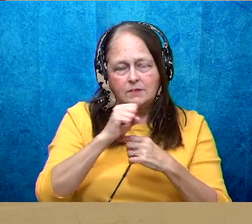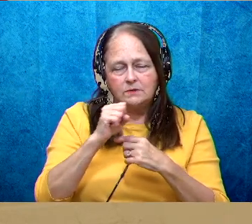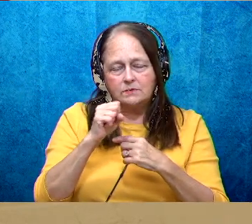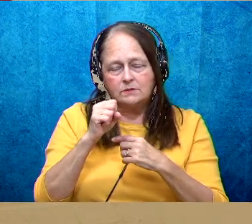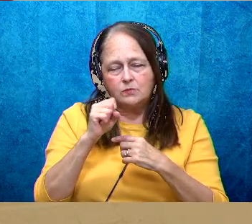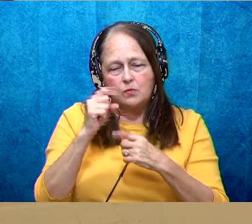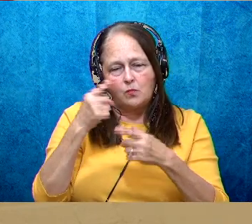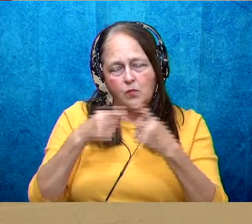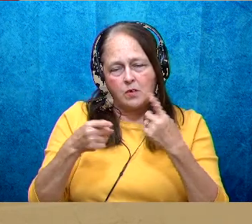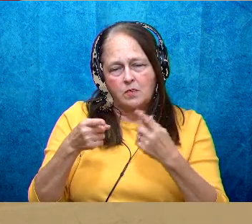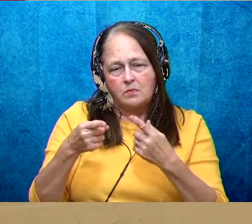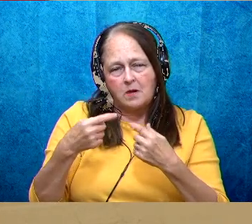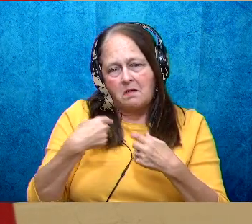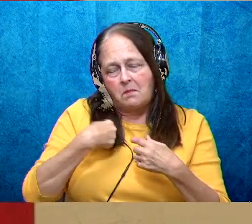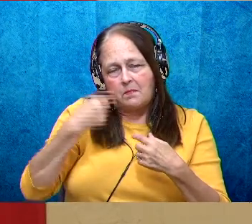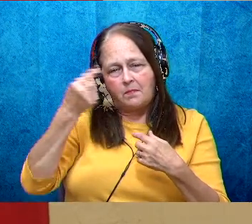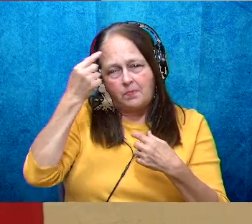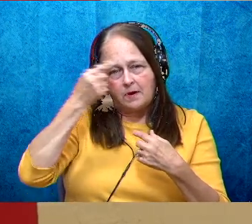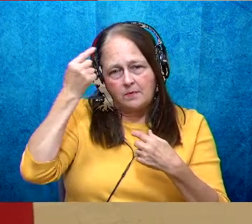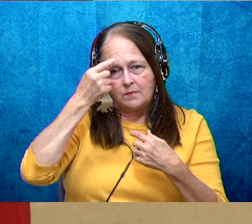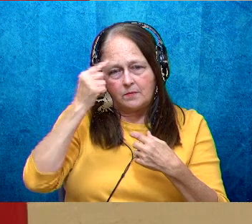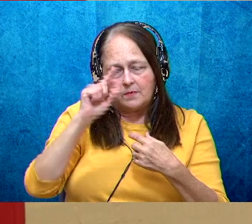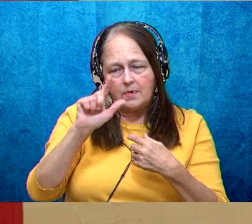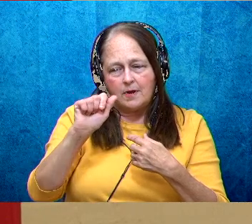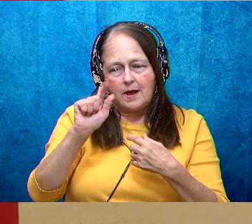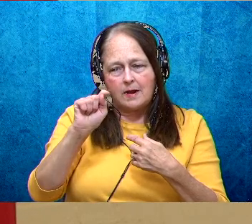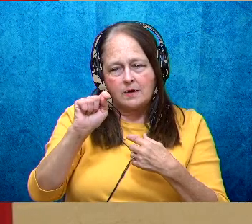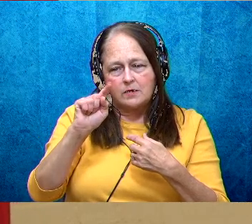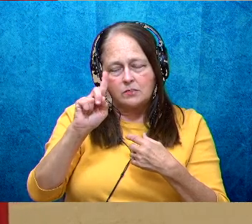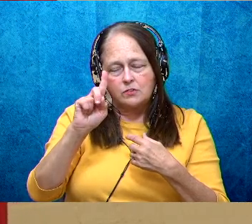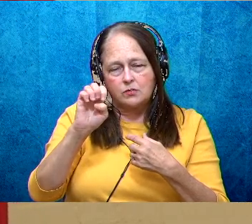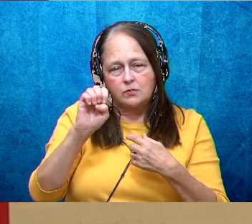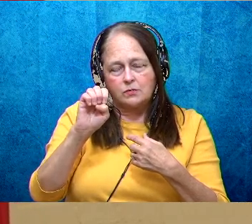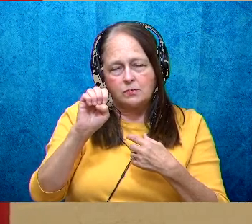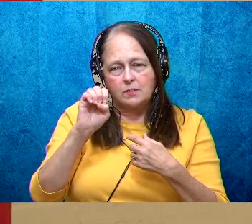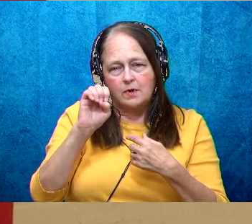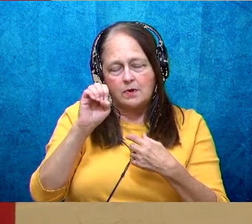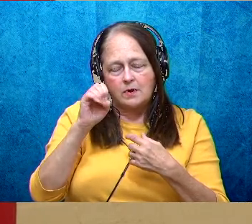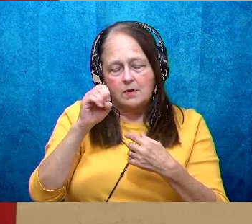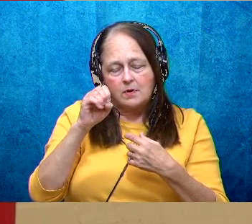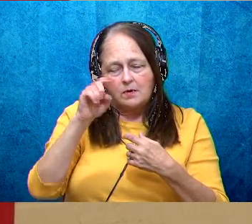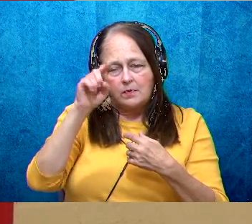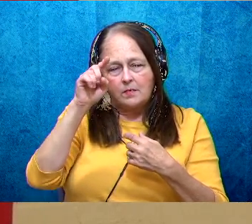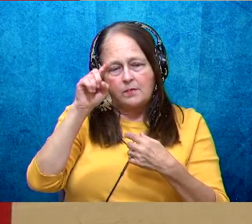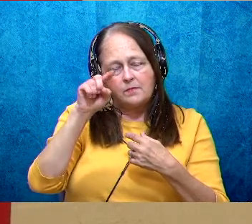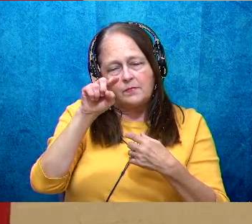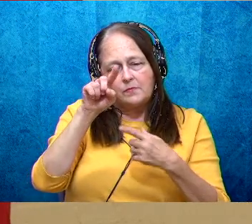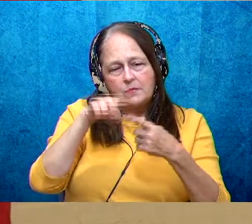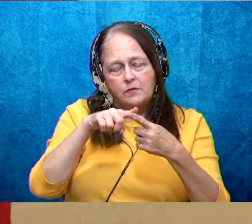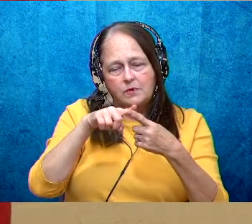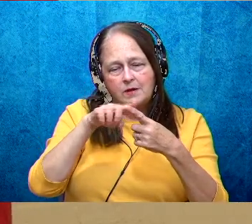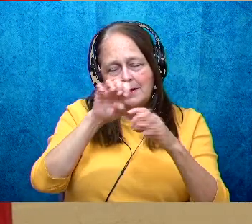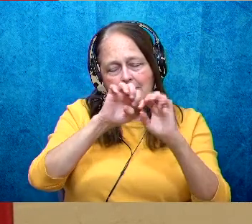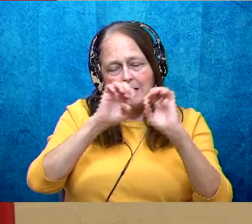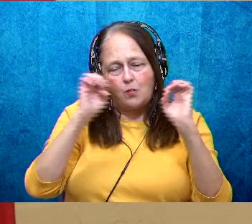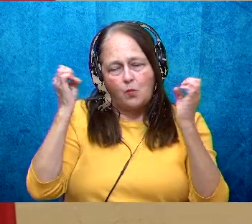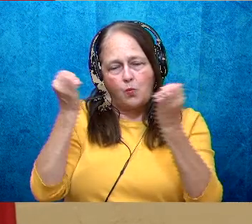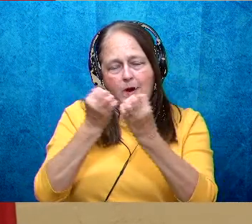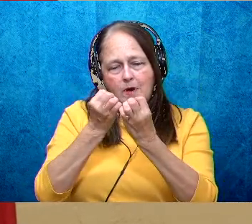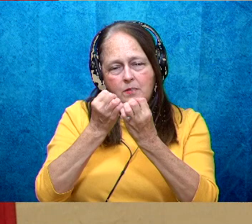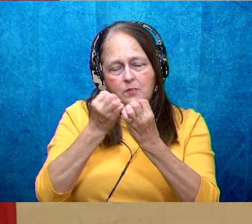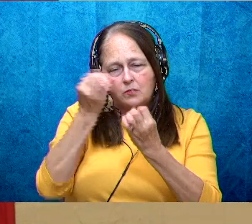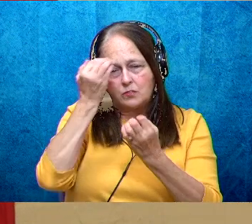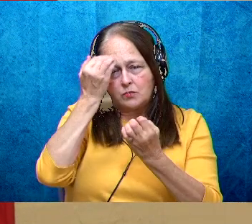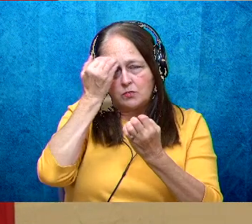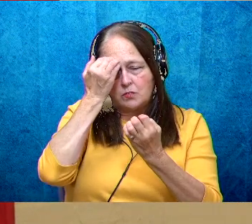thinking. Well, first of all, let's remember what latitude is. Latitude are those lines that run parallel to the equator because we know